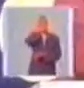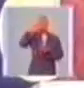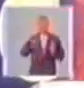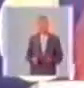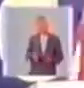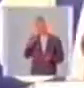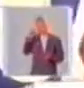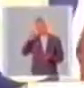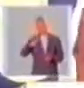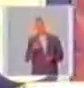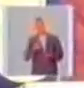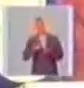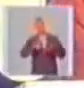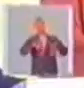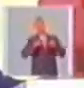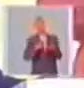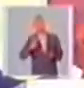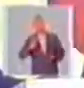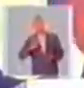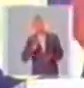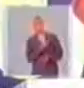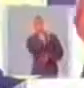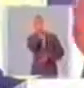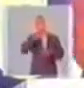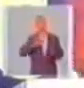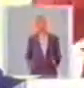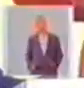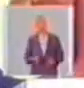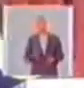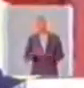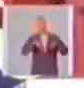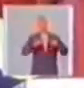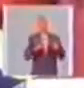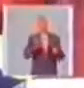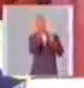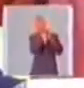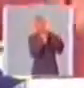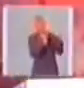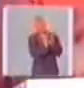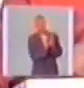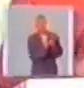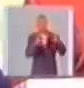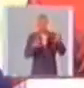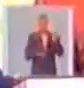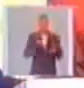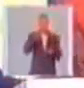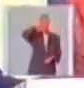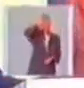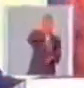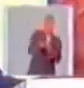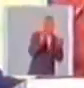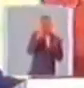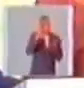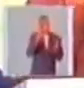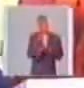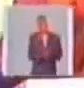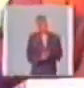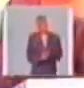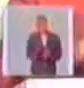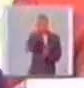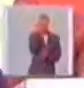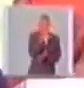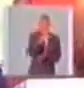some of Malachi, come on Malachi chapter 3. So so for me, so and then, so when you go past the Christo from Ventia Titia, or not for Ujime, one to me and to